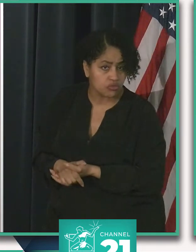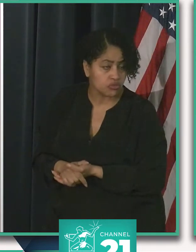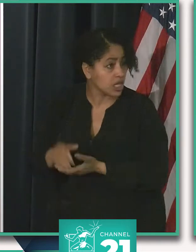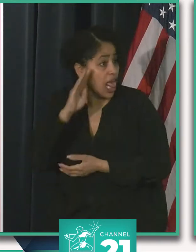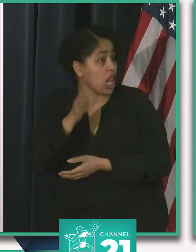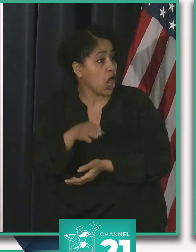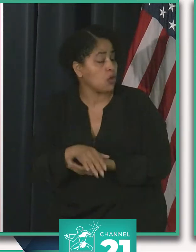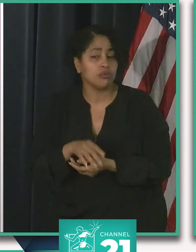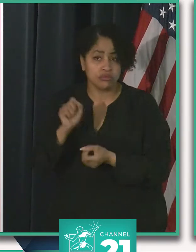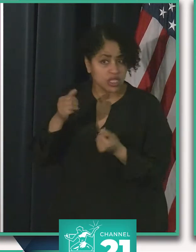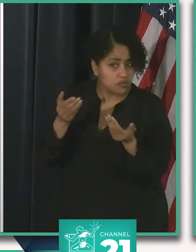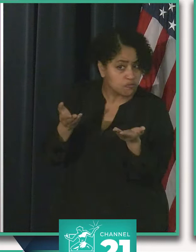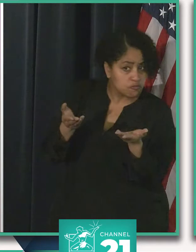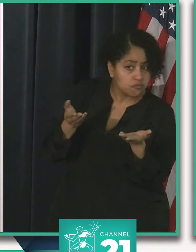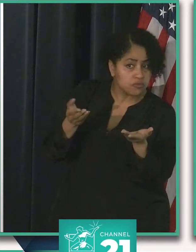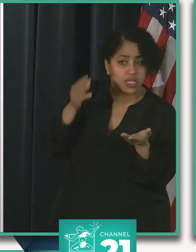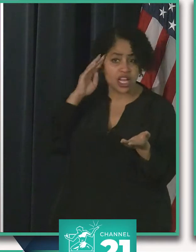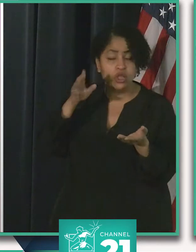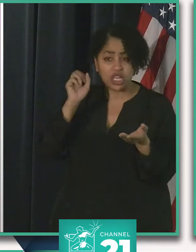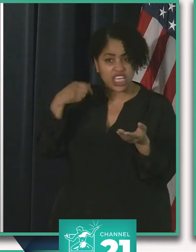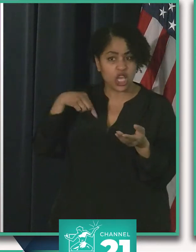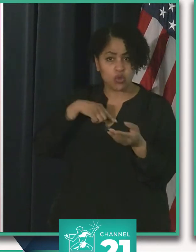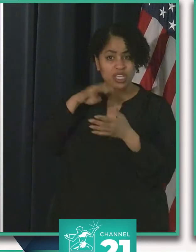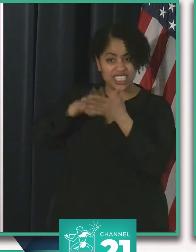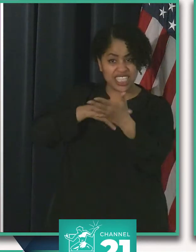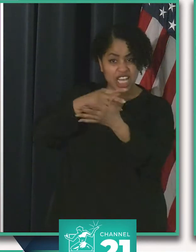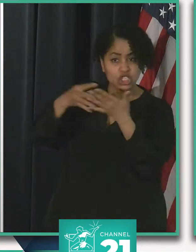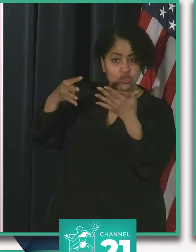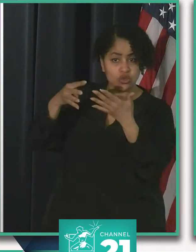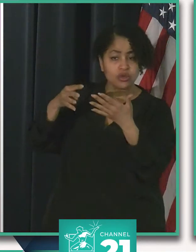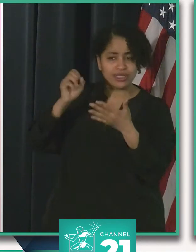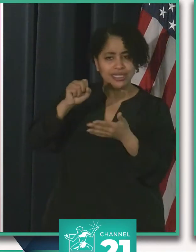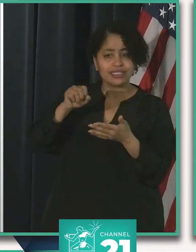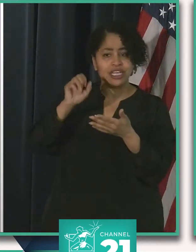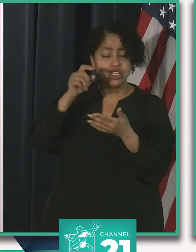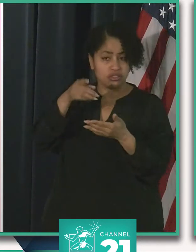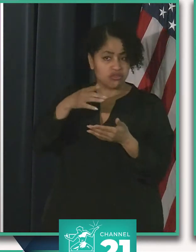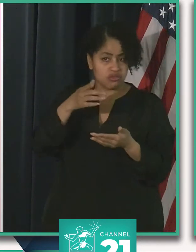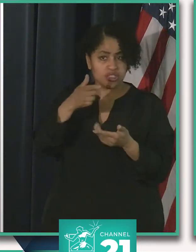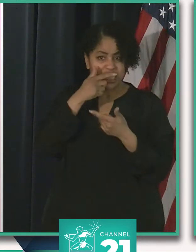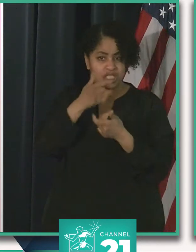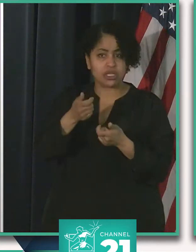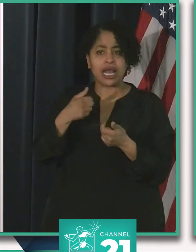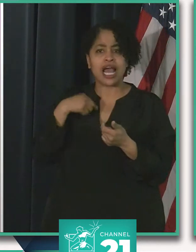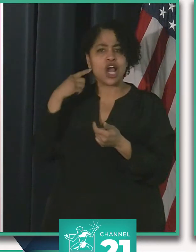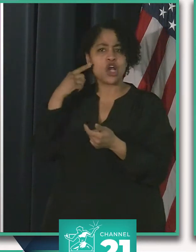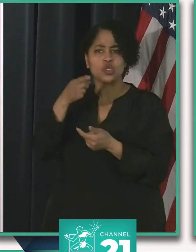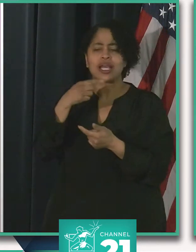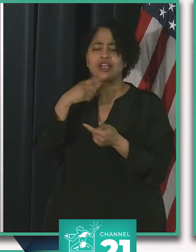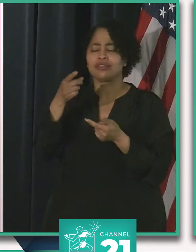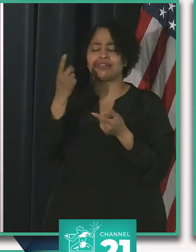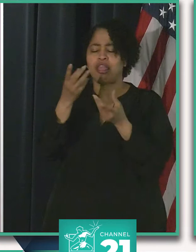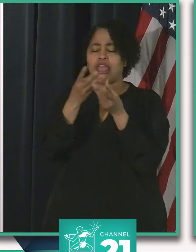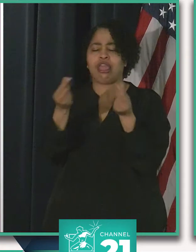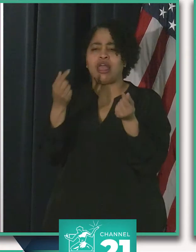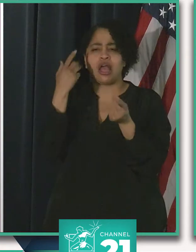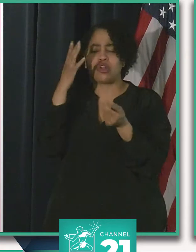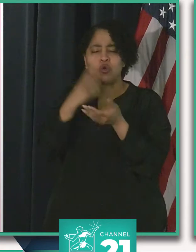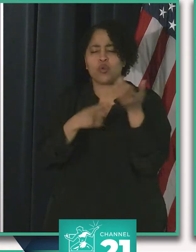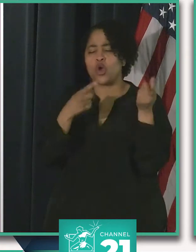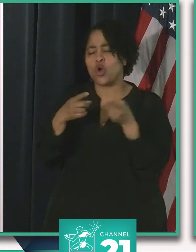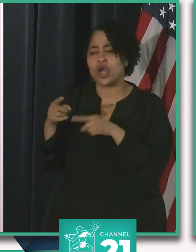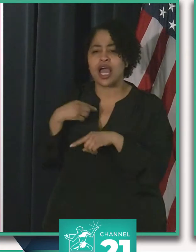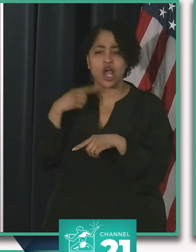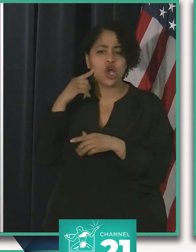Hello? Hello. Hello? Could we do Can you hear me? Yeah. So are you in? I heard some of you faded out. I don't know what's going